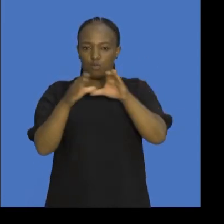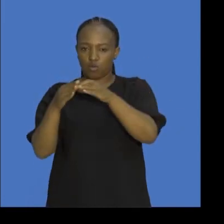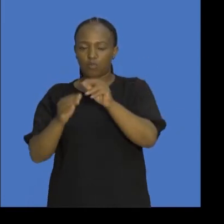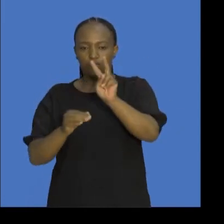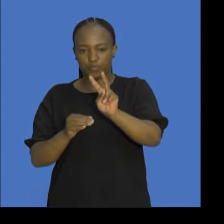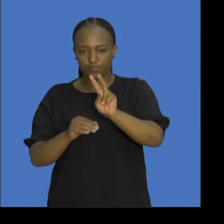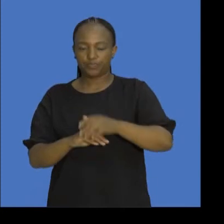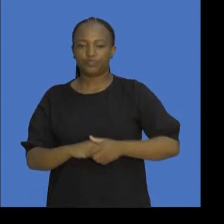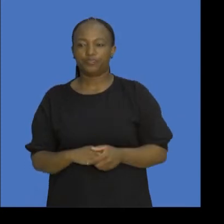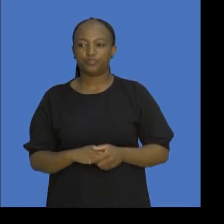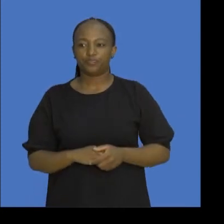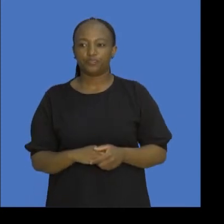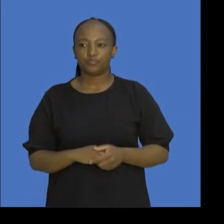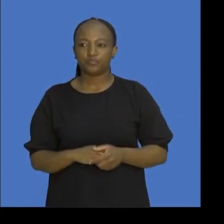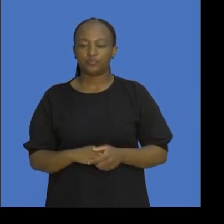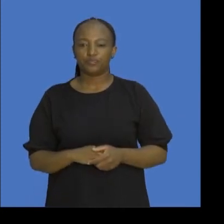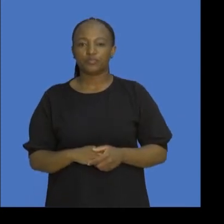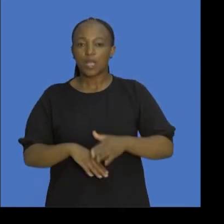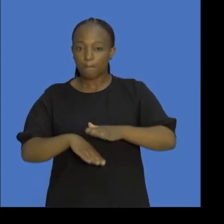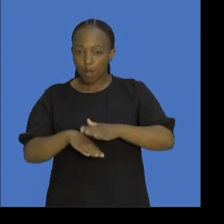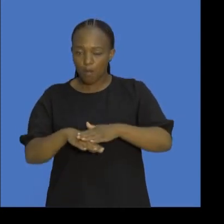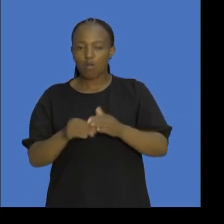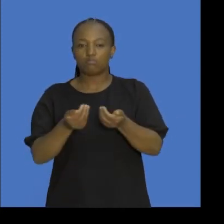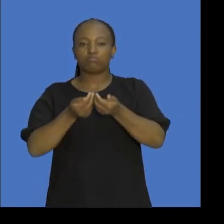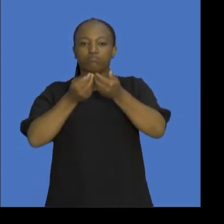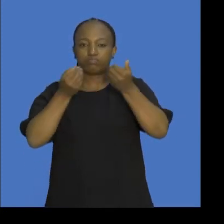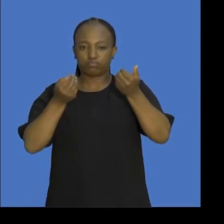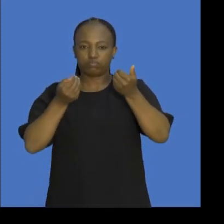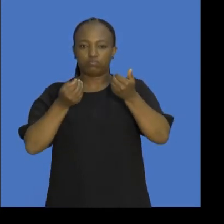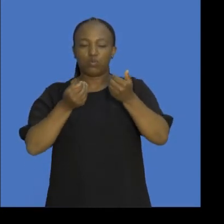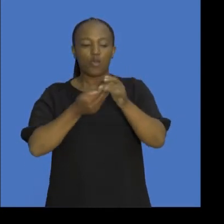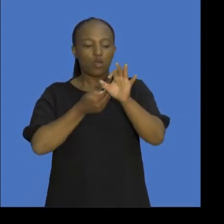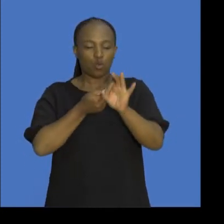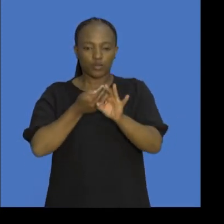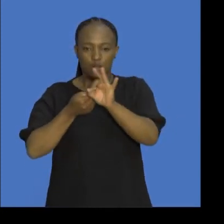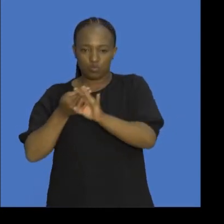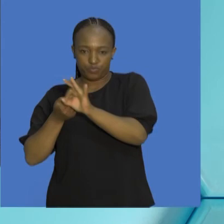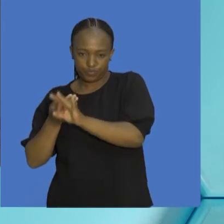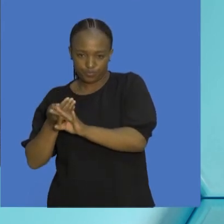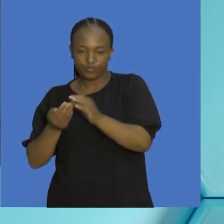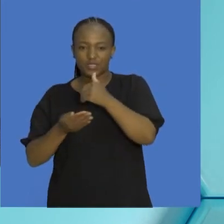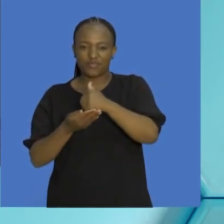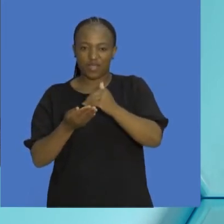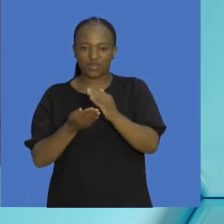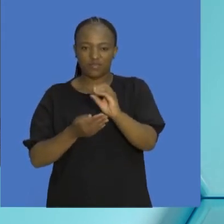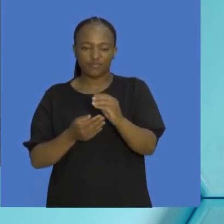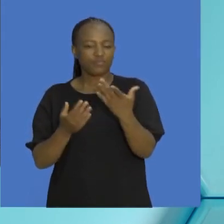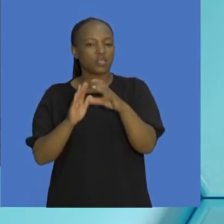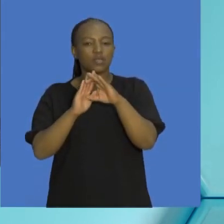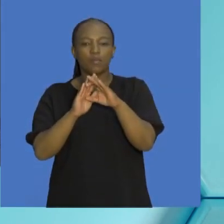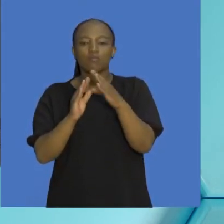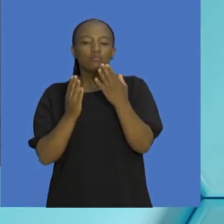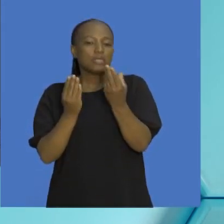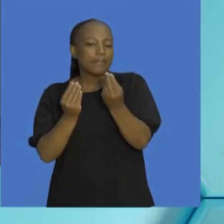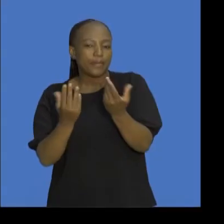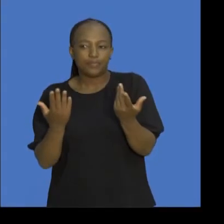The quartile further subdivides the data into quarters. What it means, if we have a set